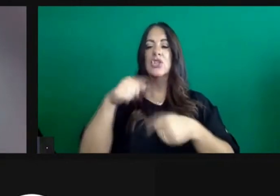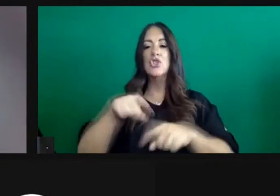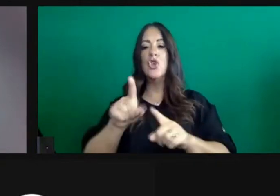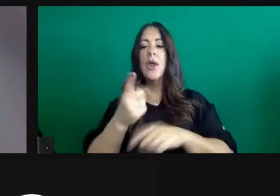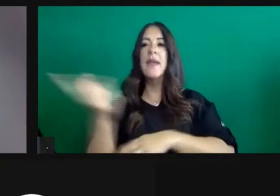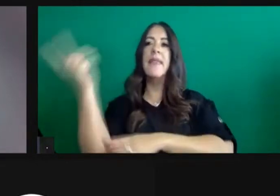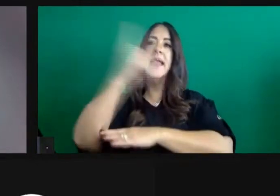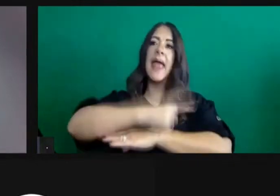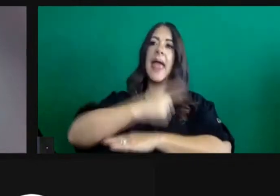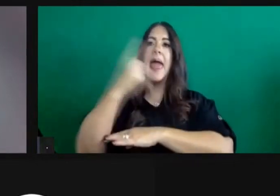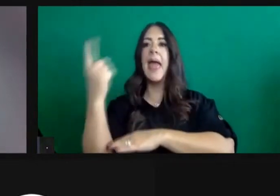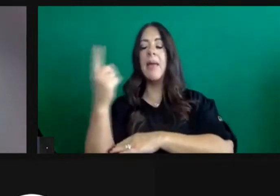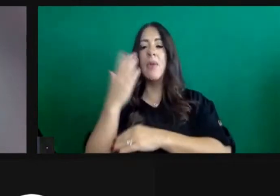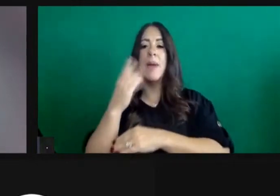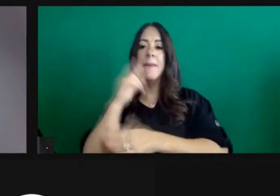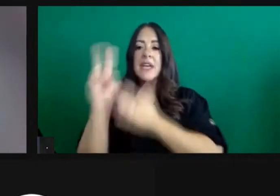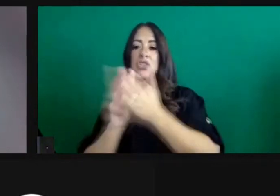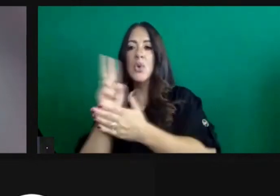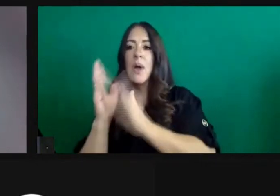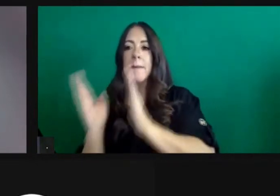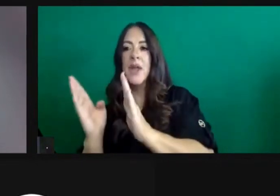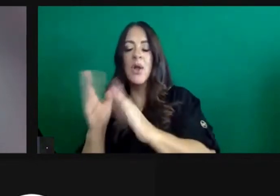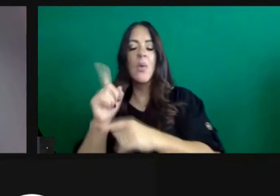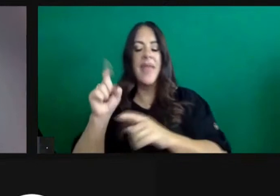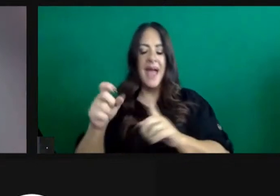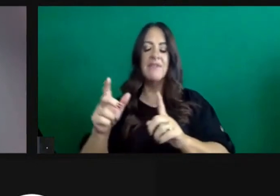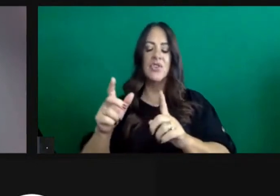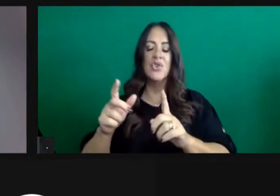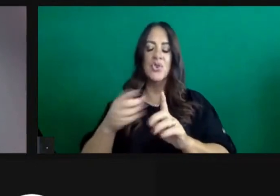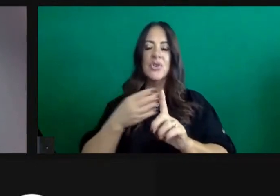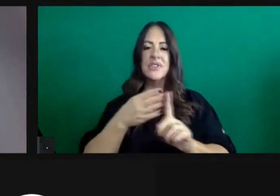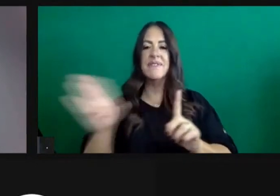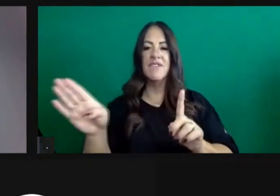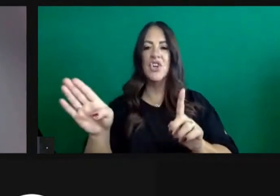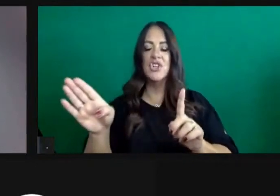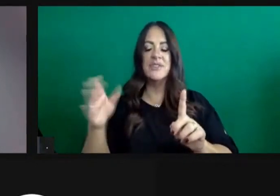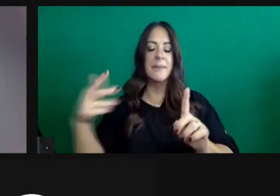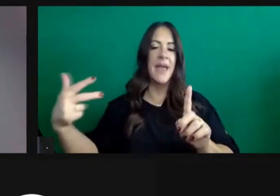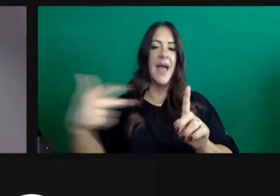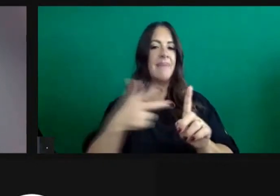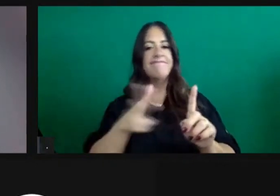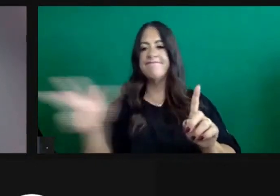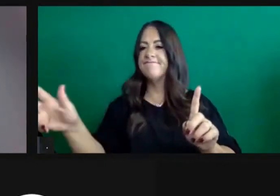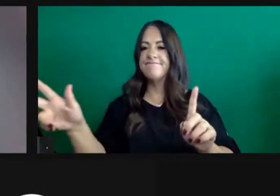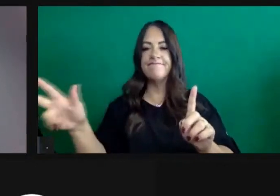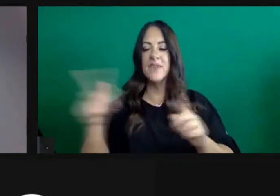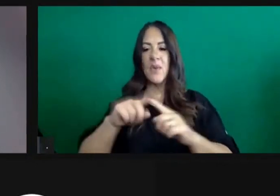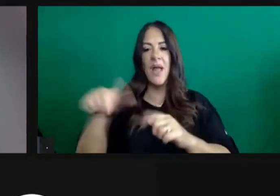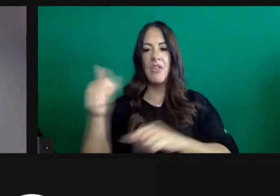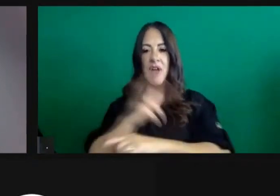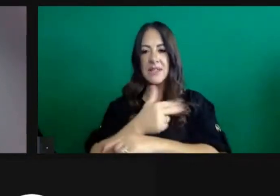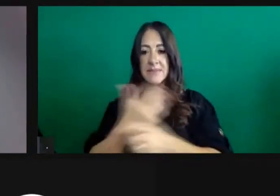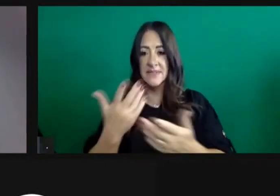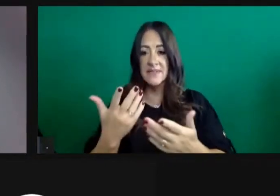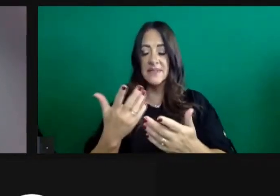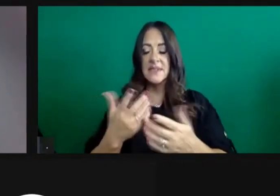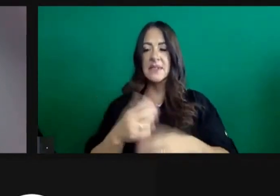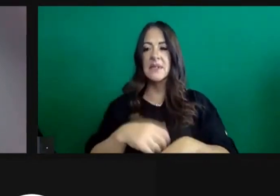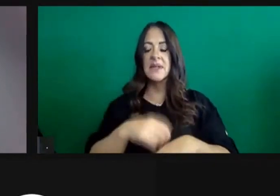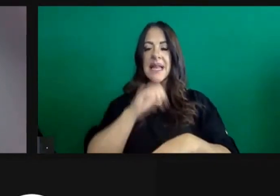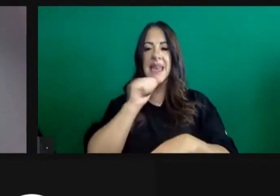the day on diversion. So all of those trends tell me and give me continued concern